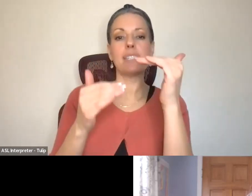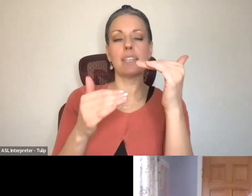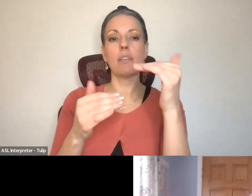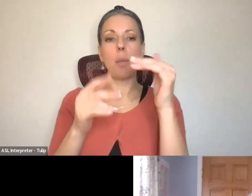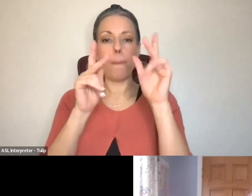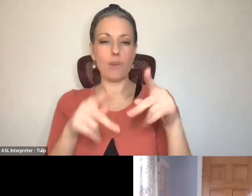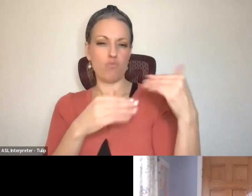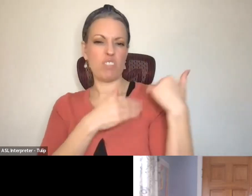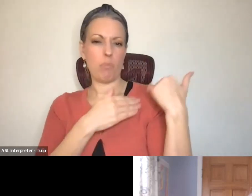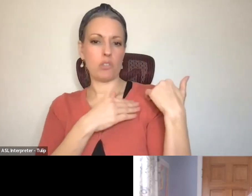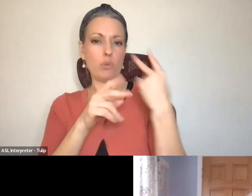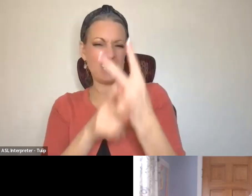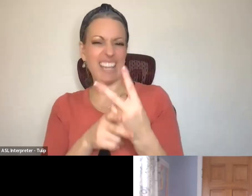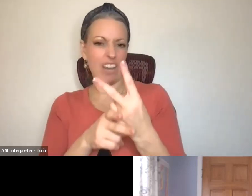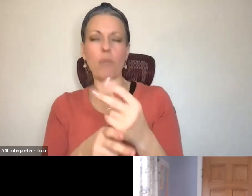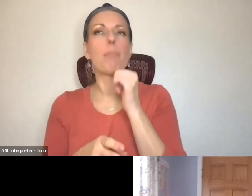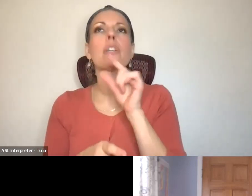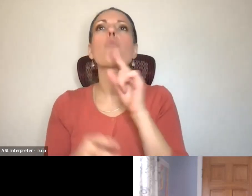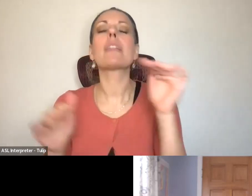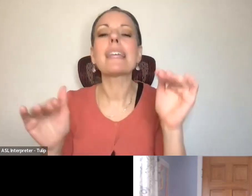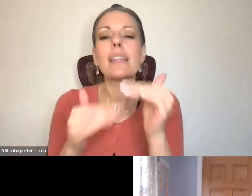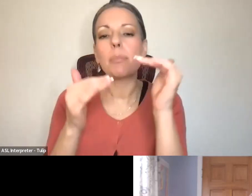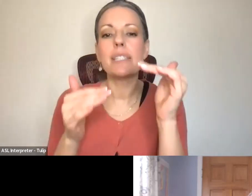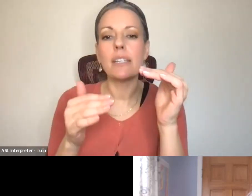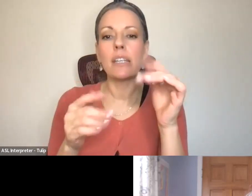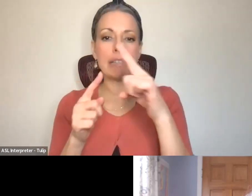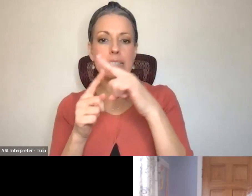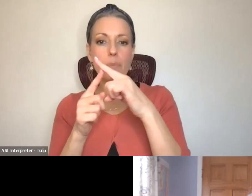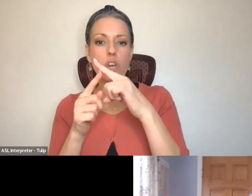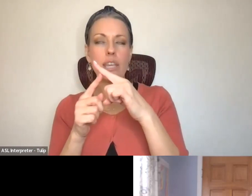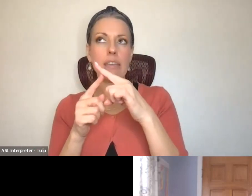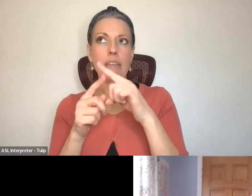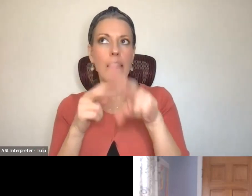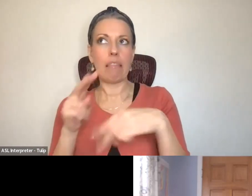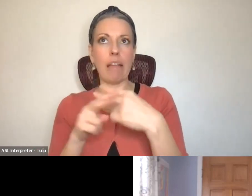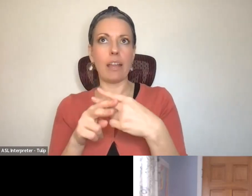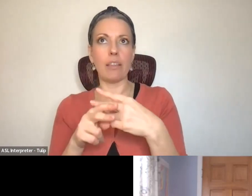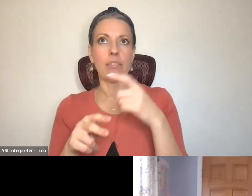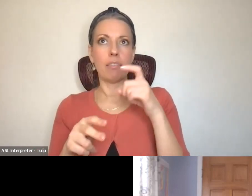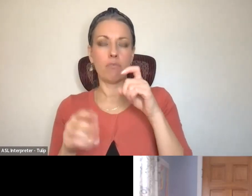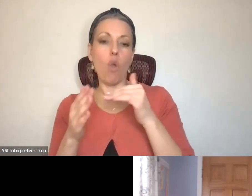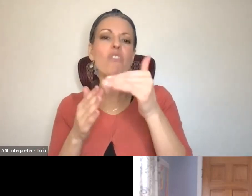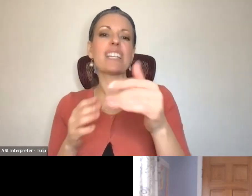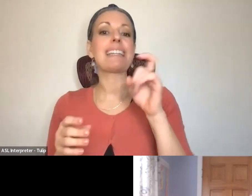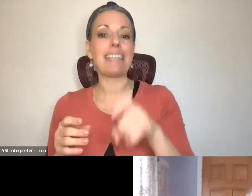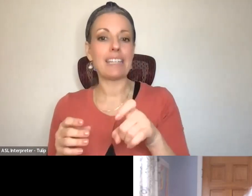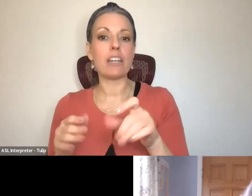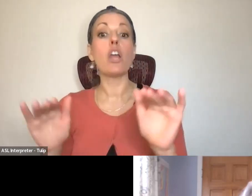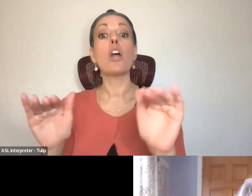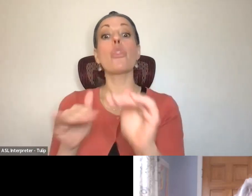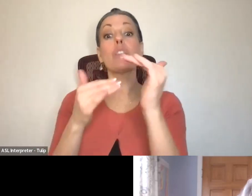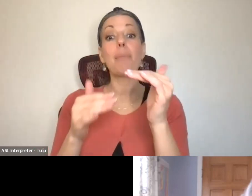but they're not really limited and temporary in the sense that they're often needed. They're very limited in